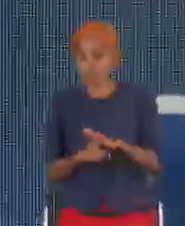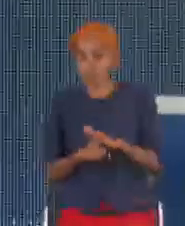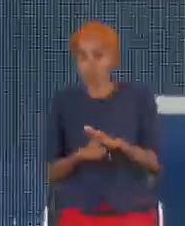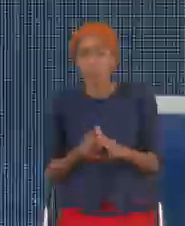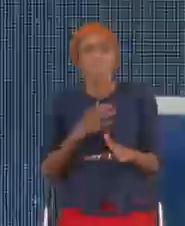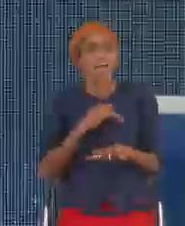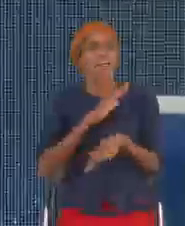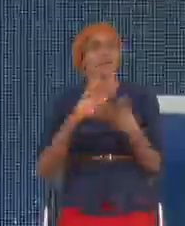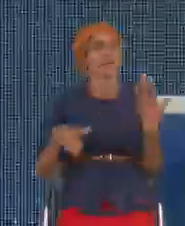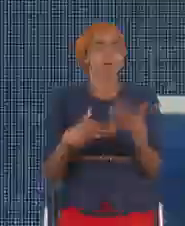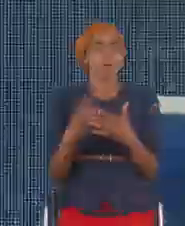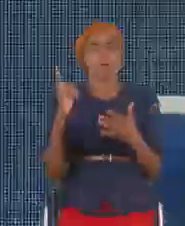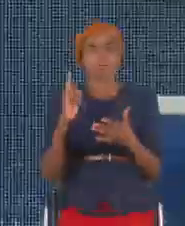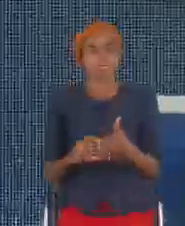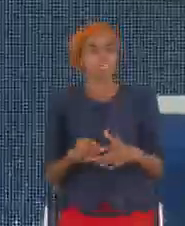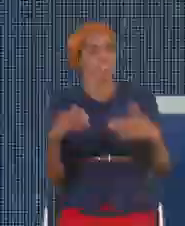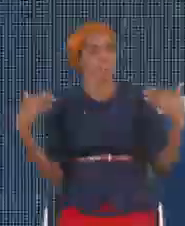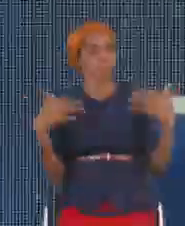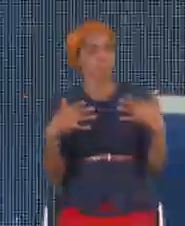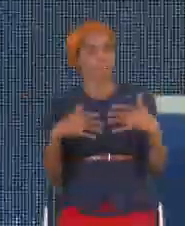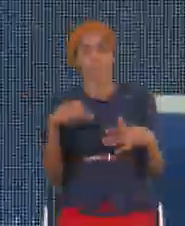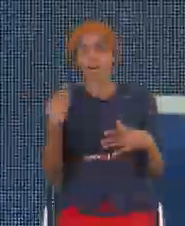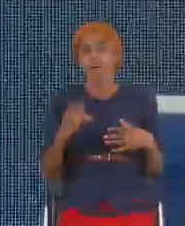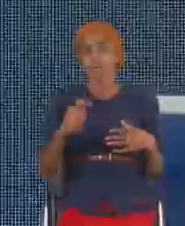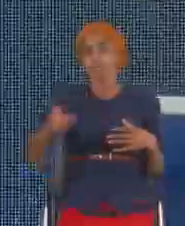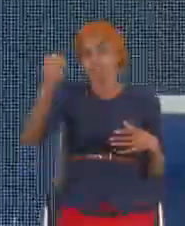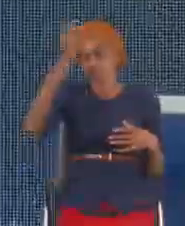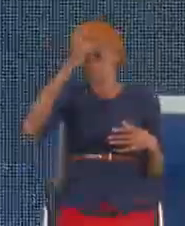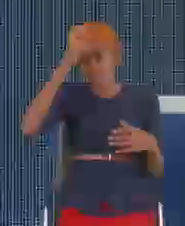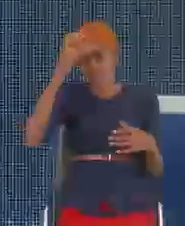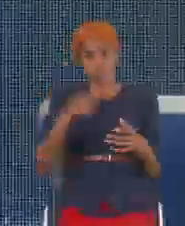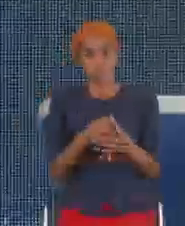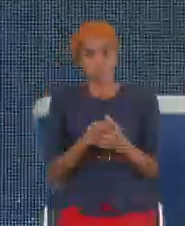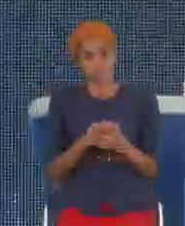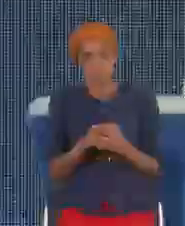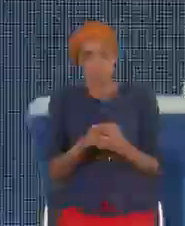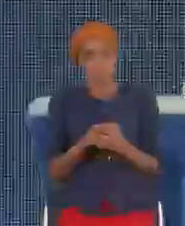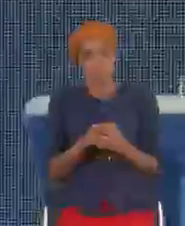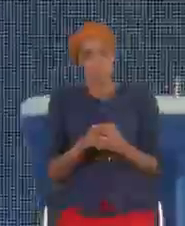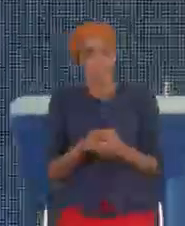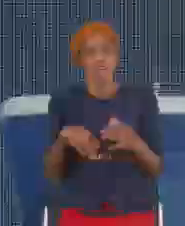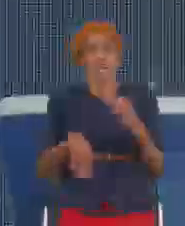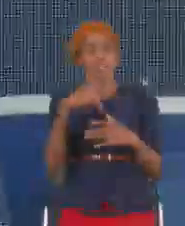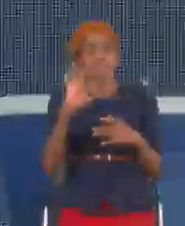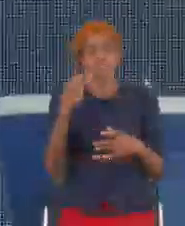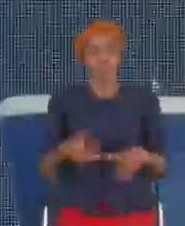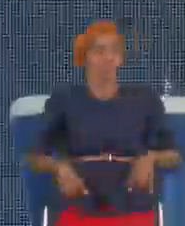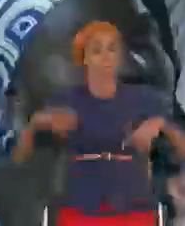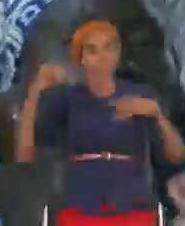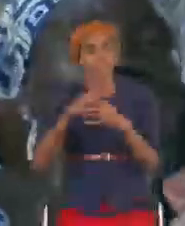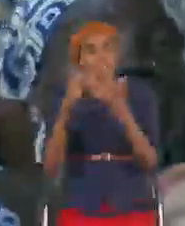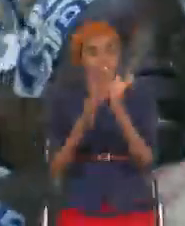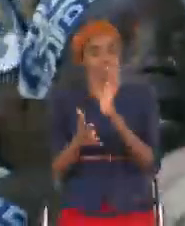the devastation of the devil and of sickness, disease, out of your life in